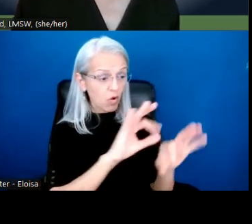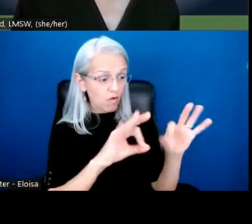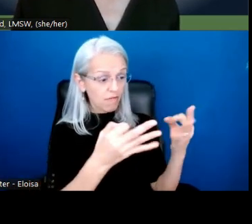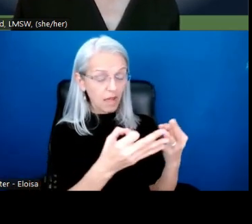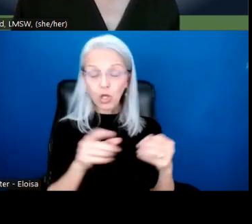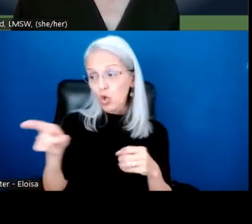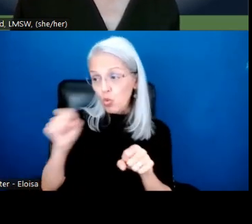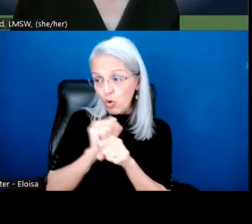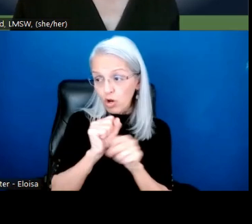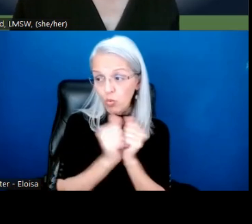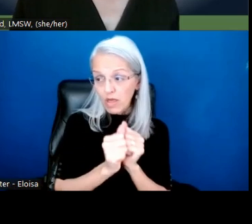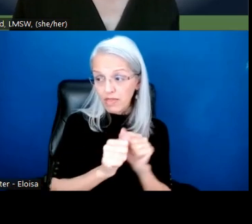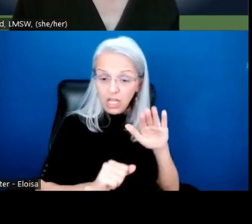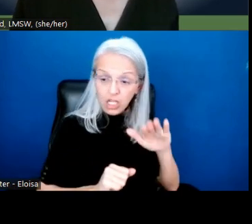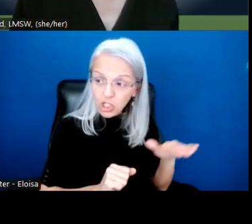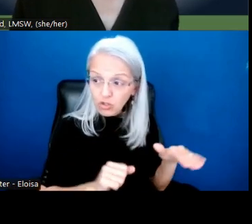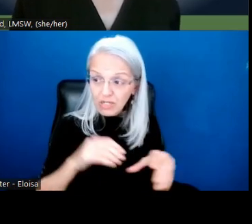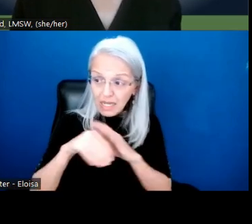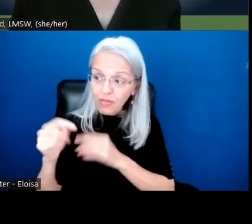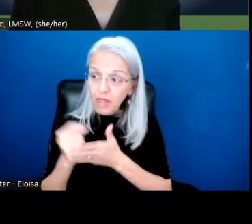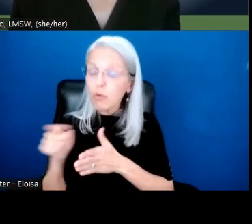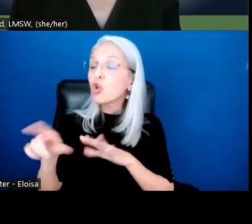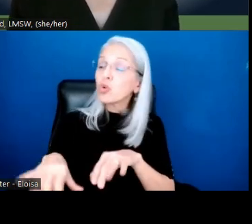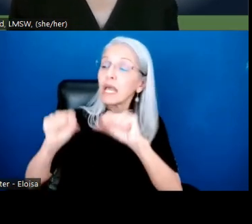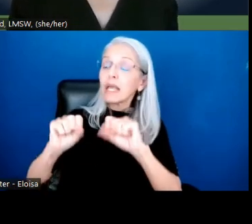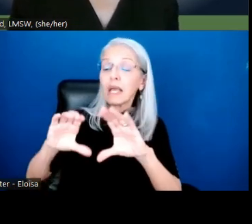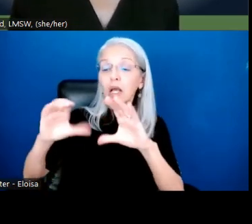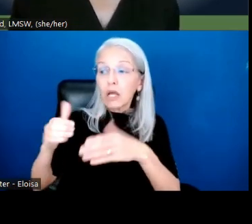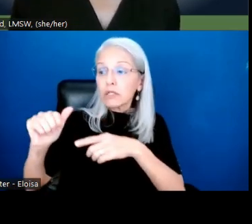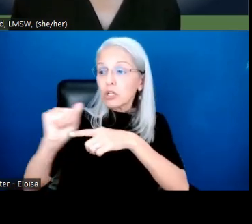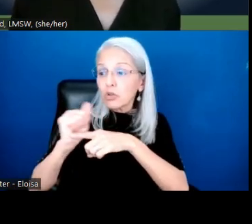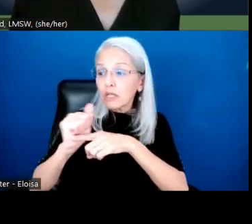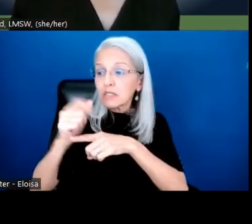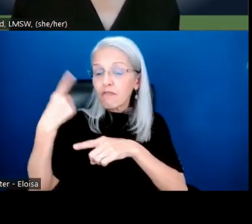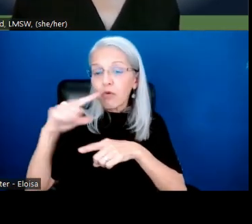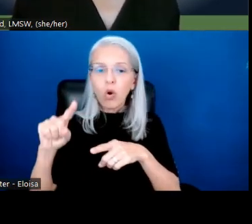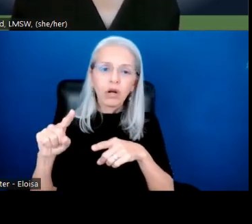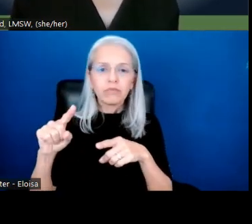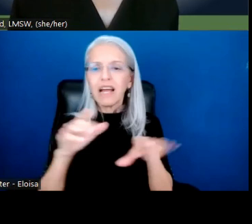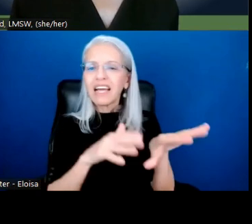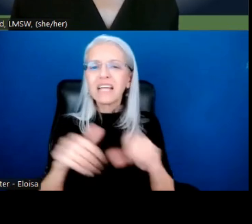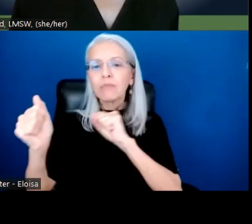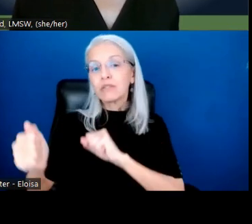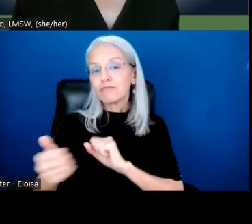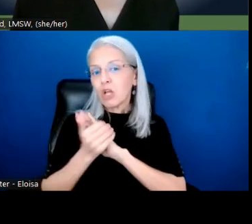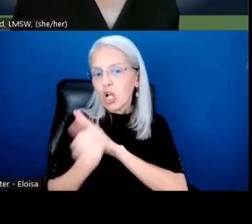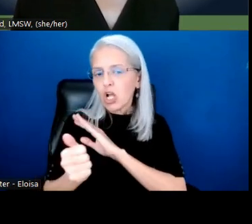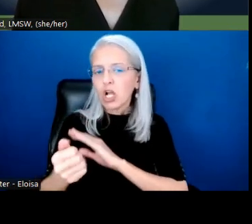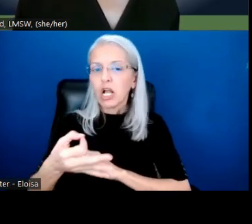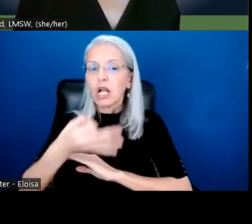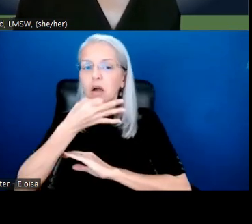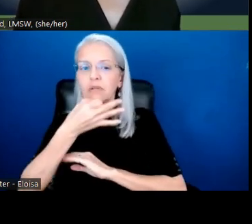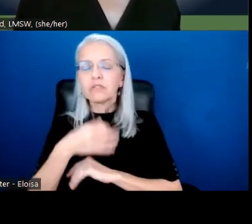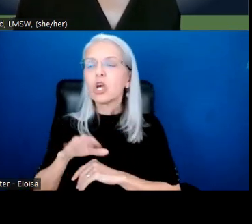in therapy? Have you taken any courses or training in adoption competency? Your approaches to